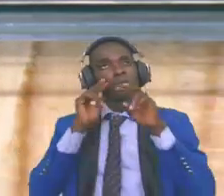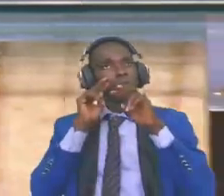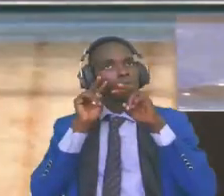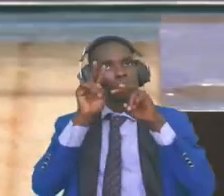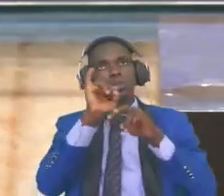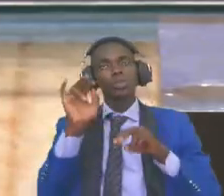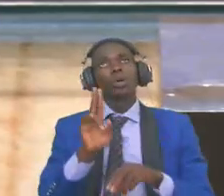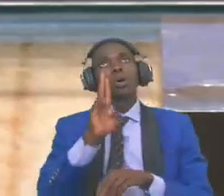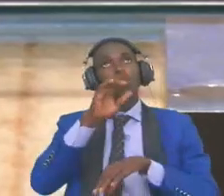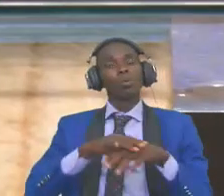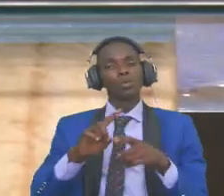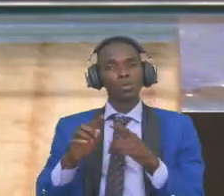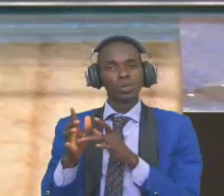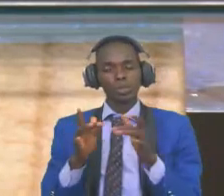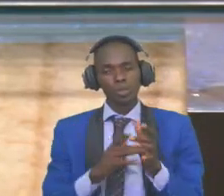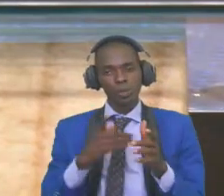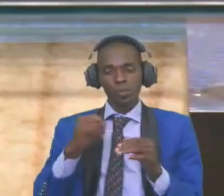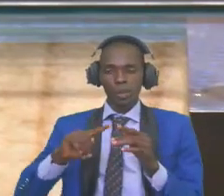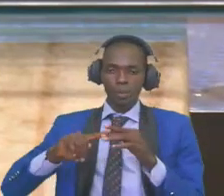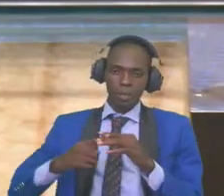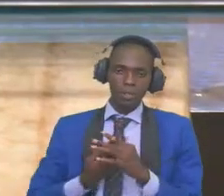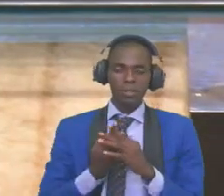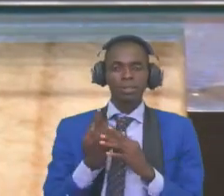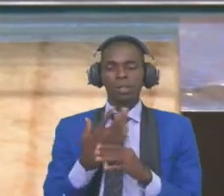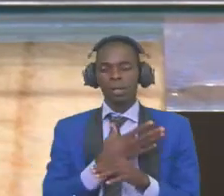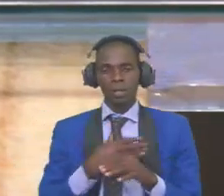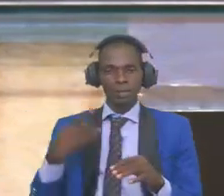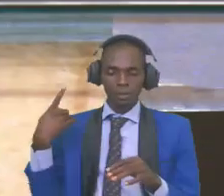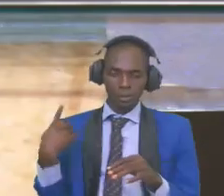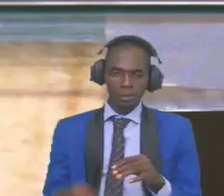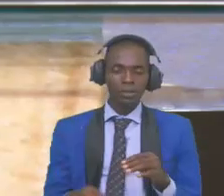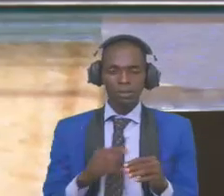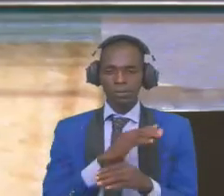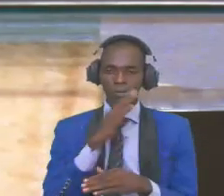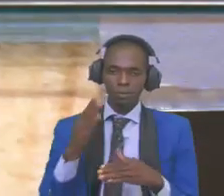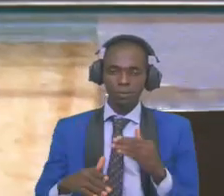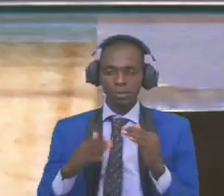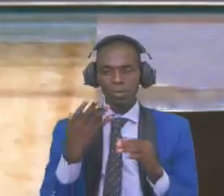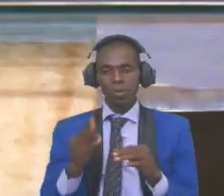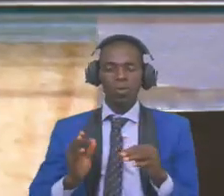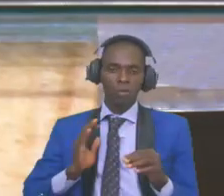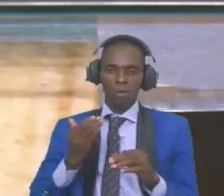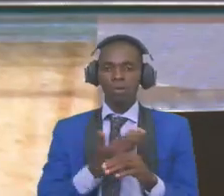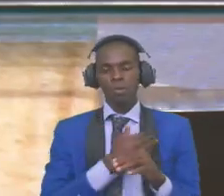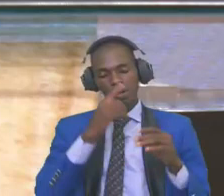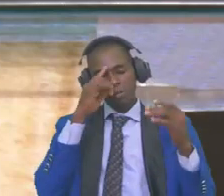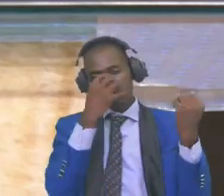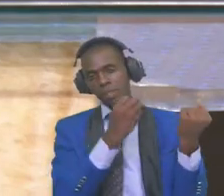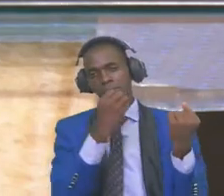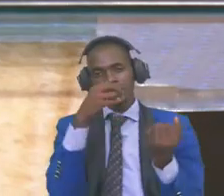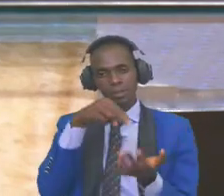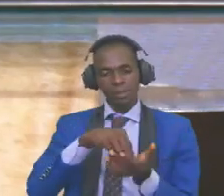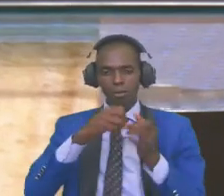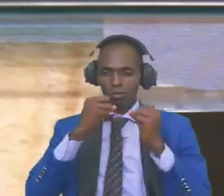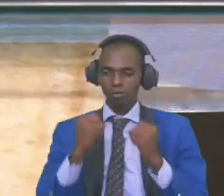the author and the finisher of our faith. Stand fast in the faith.